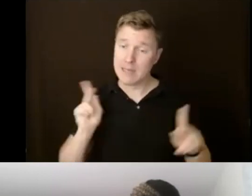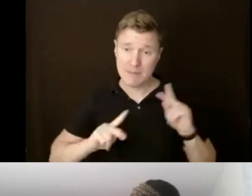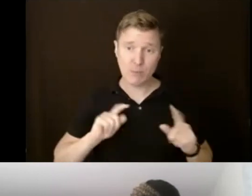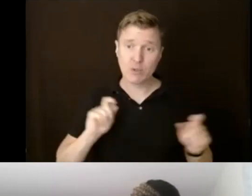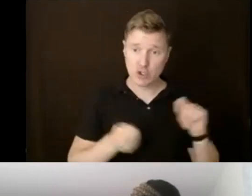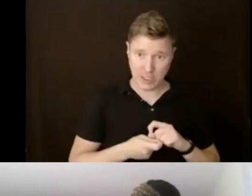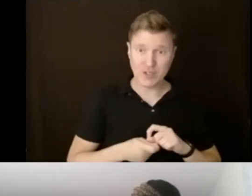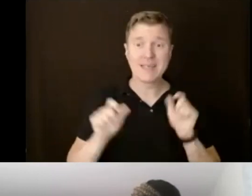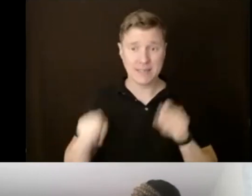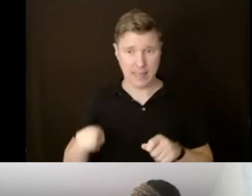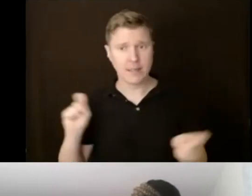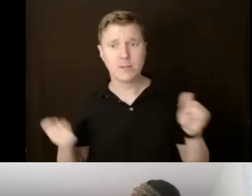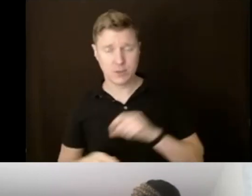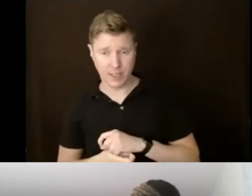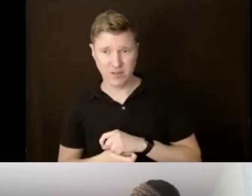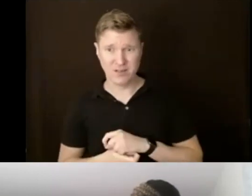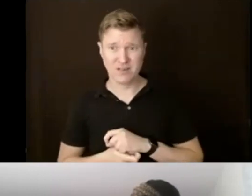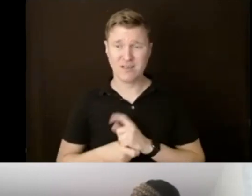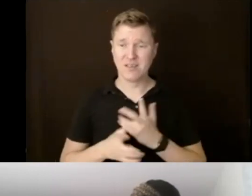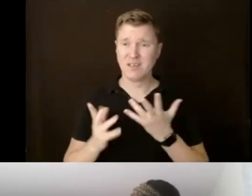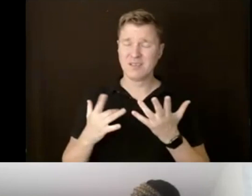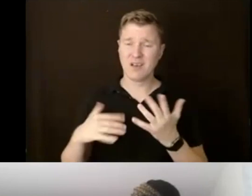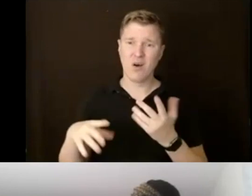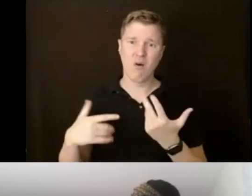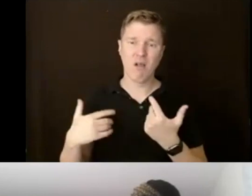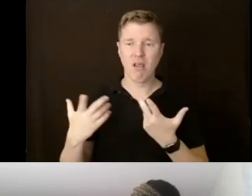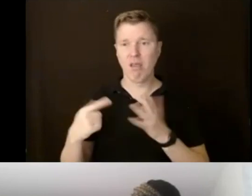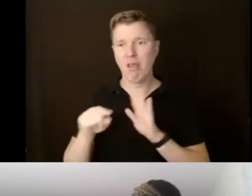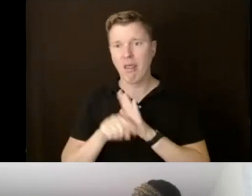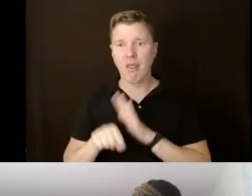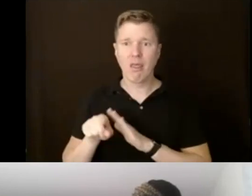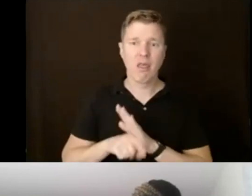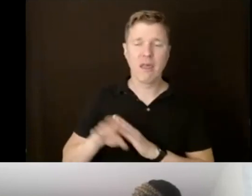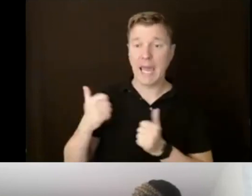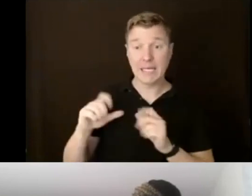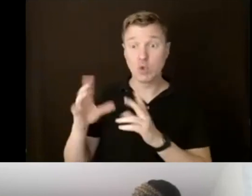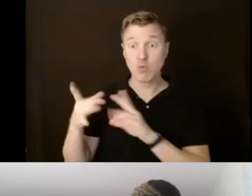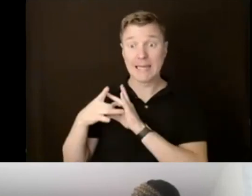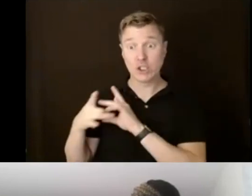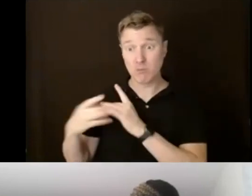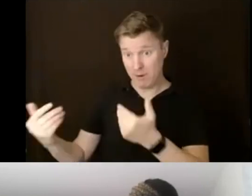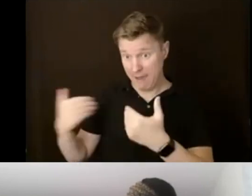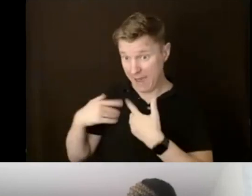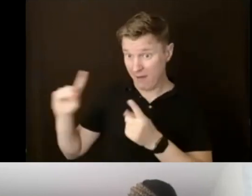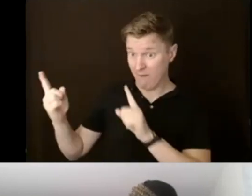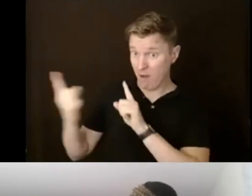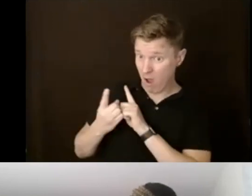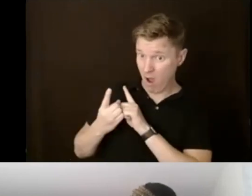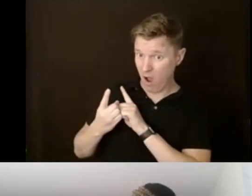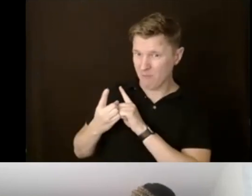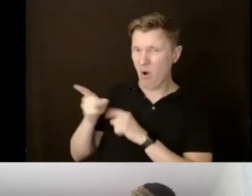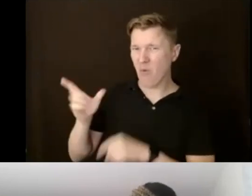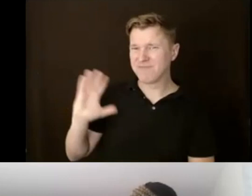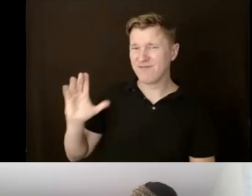so we don't want to burden ourselves or any relationship that we may enter into with